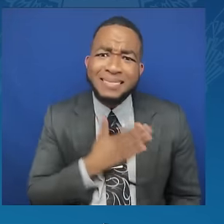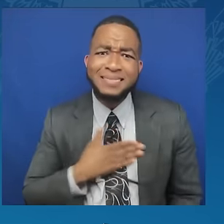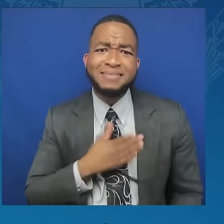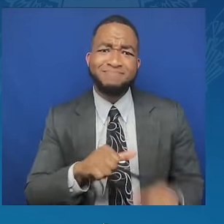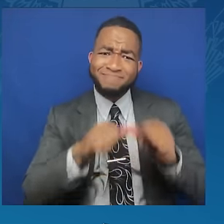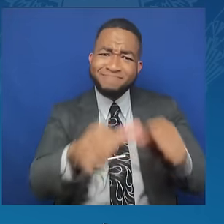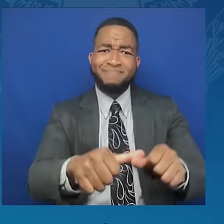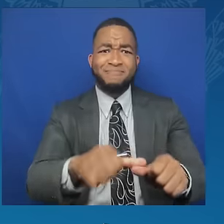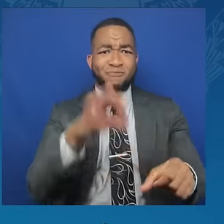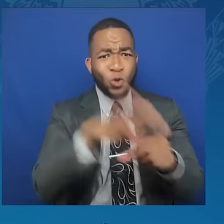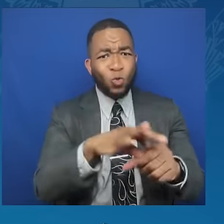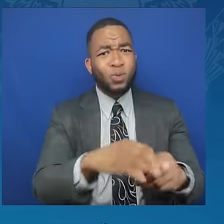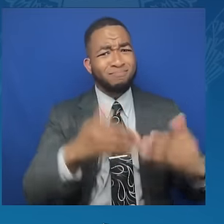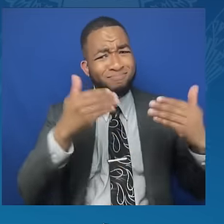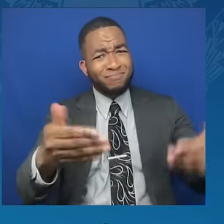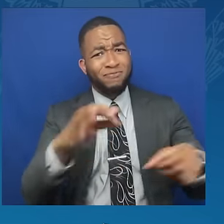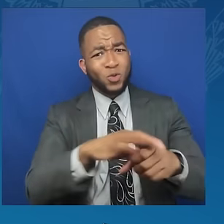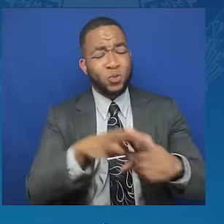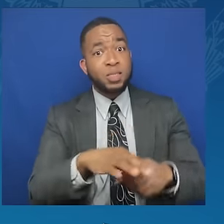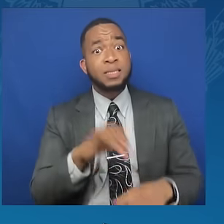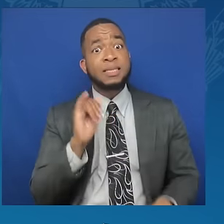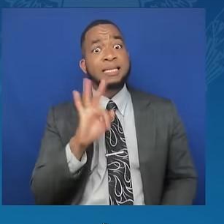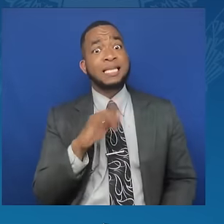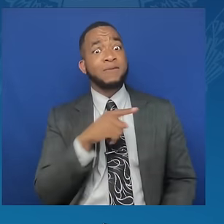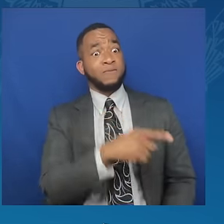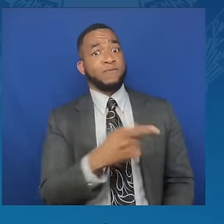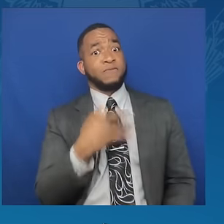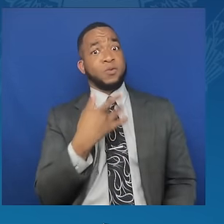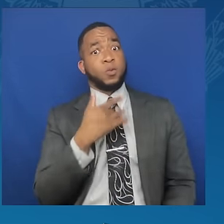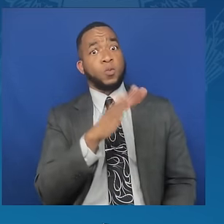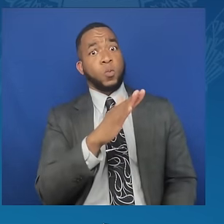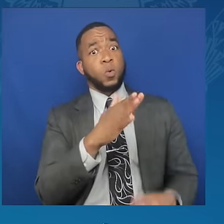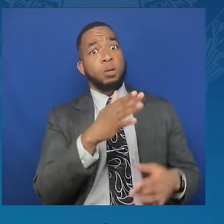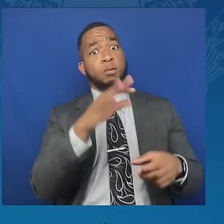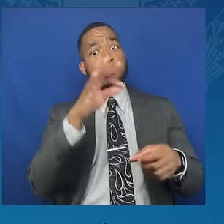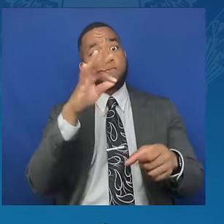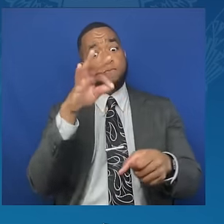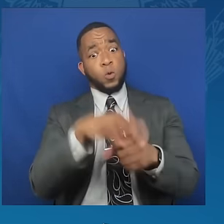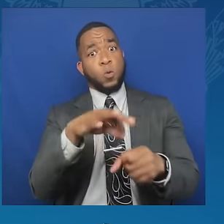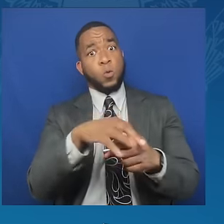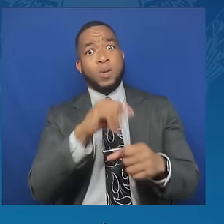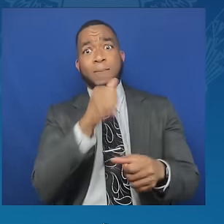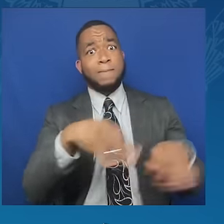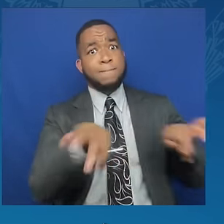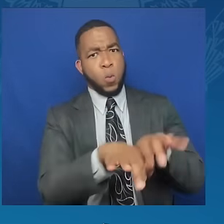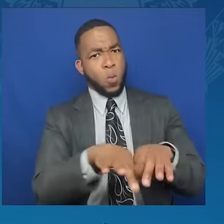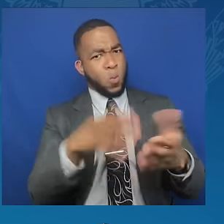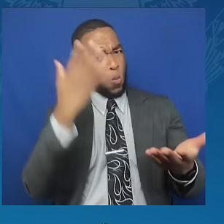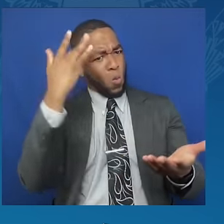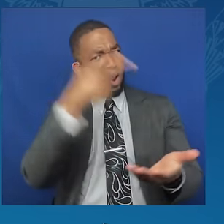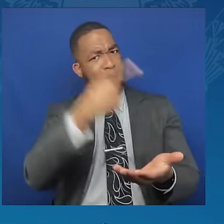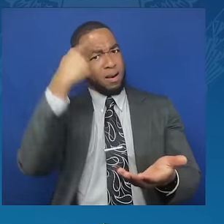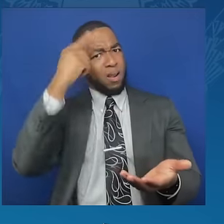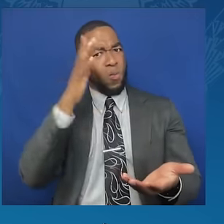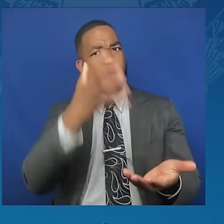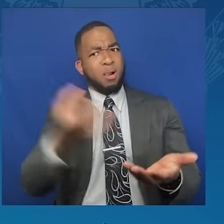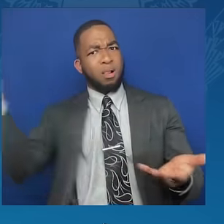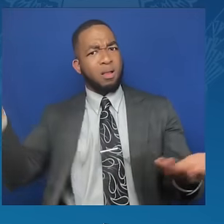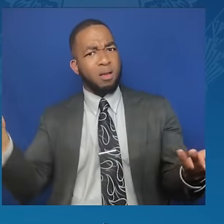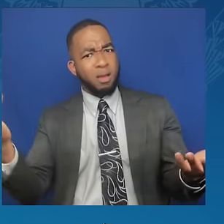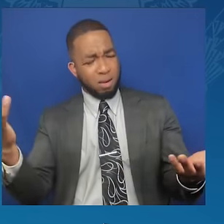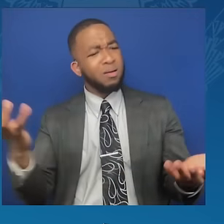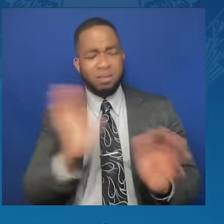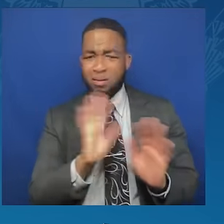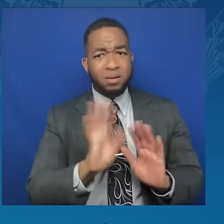away. Our vote is our voice. And when we vote, we win. And when black